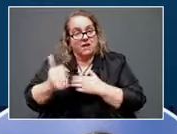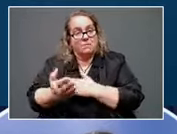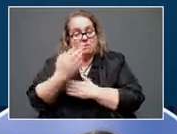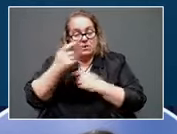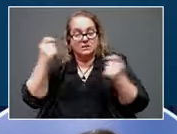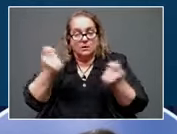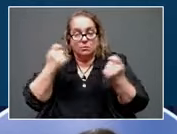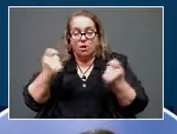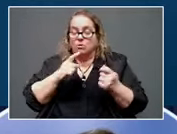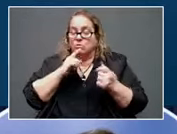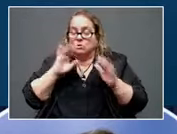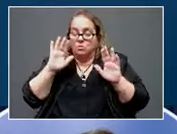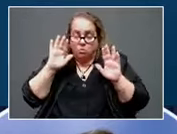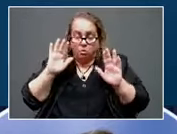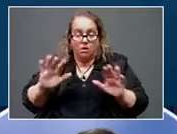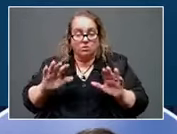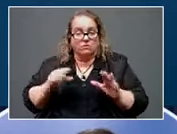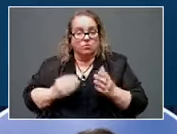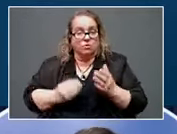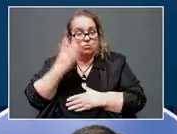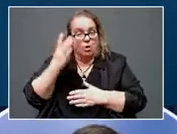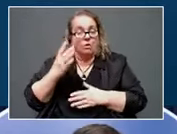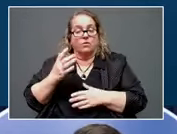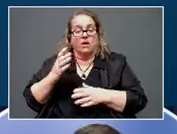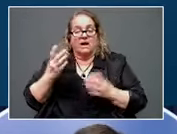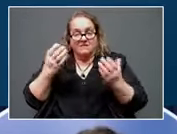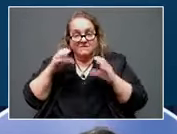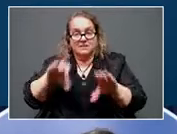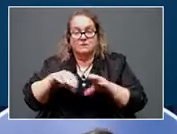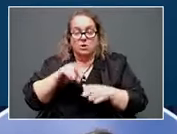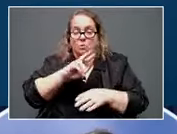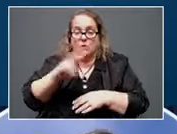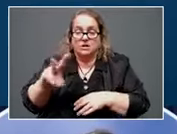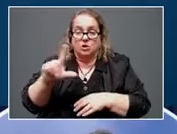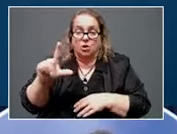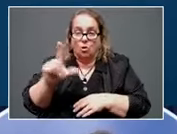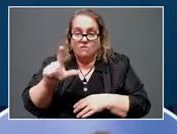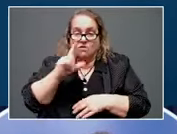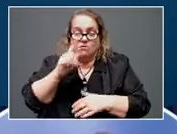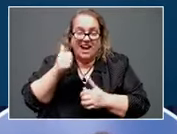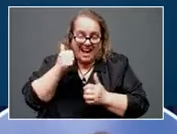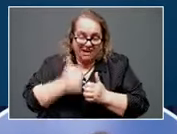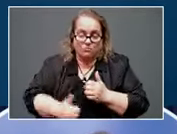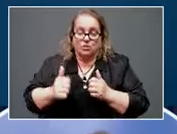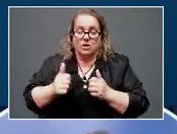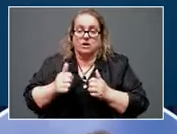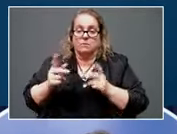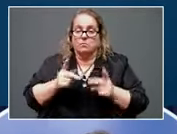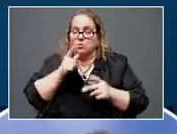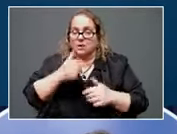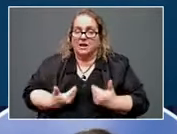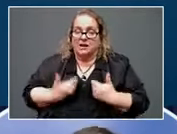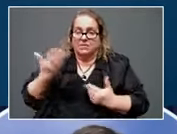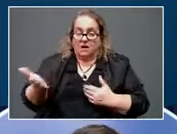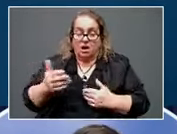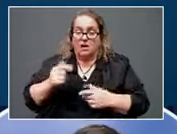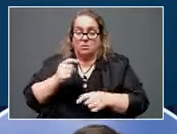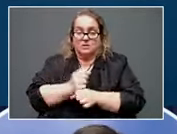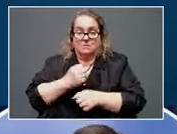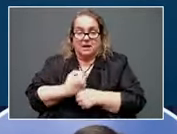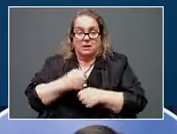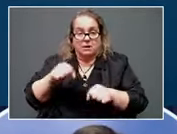and a transformational investment in West Louisville for every resident that lives there. It was made possible by Goodwill and